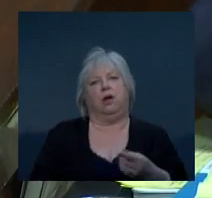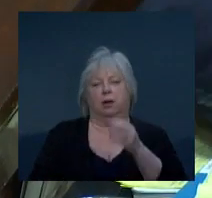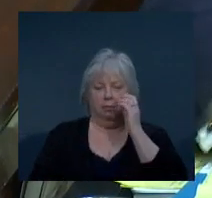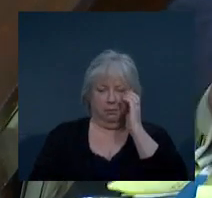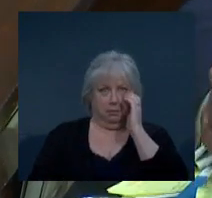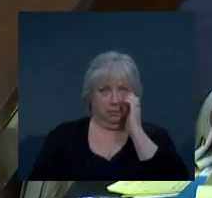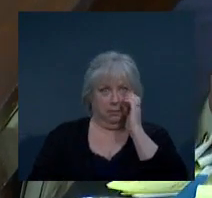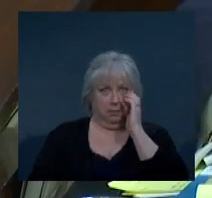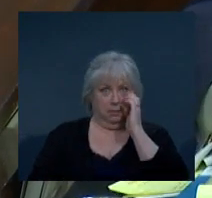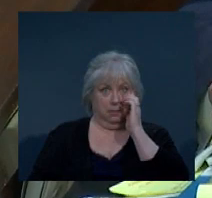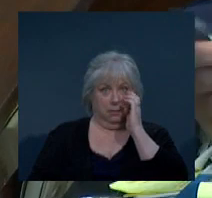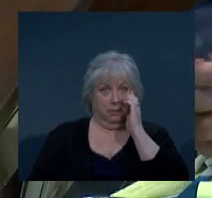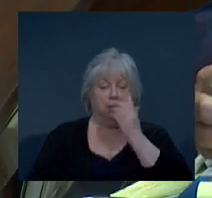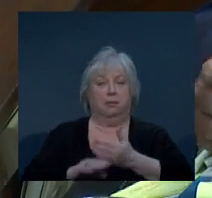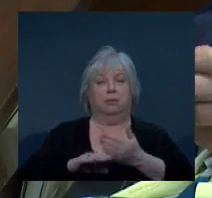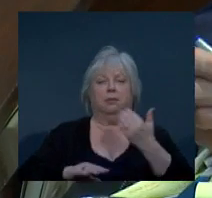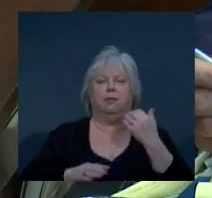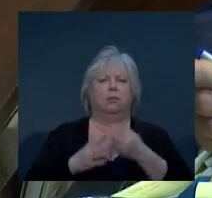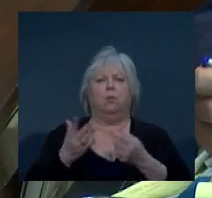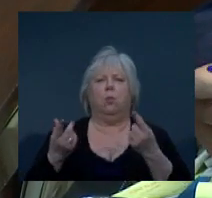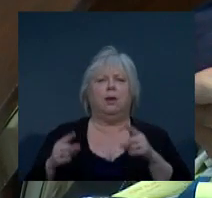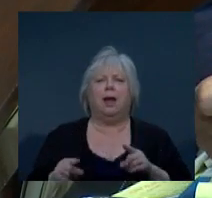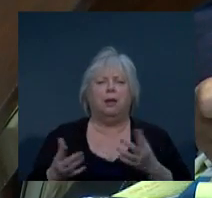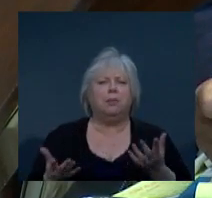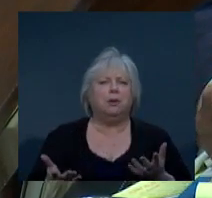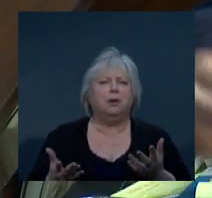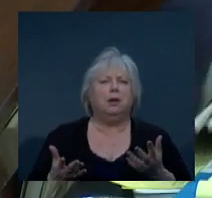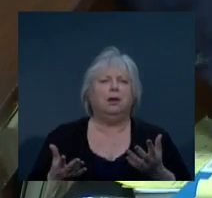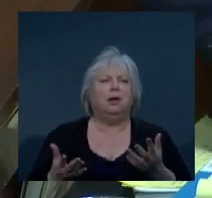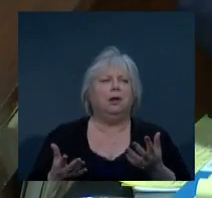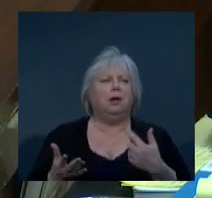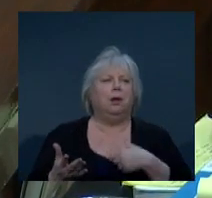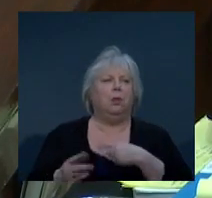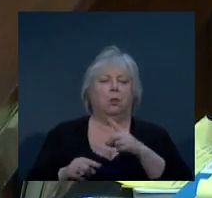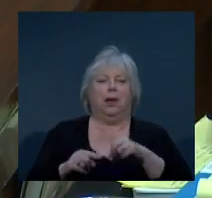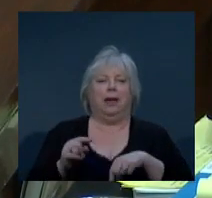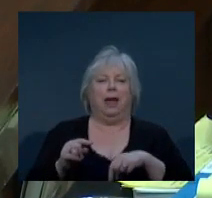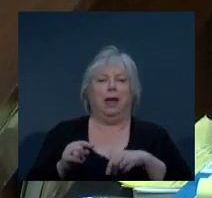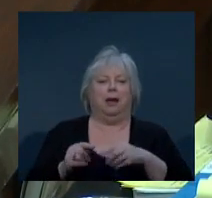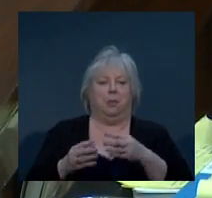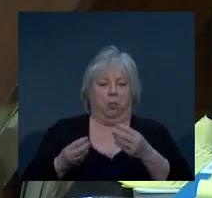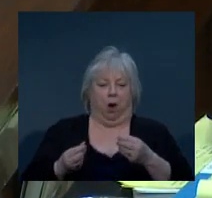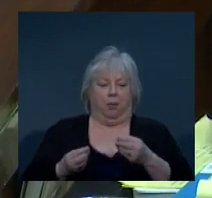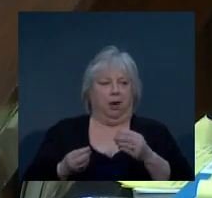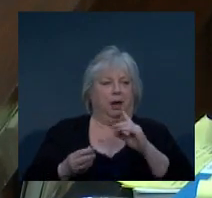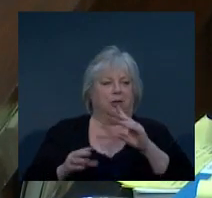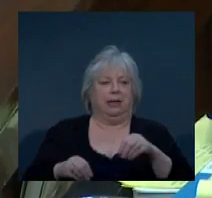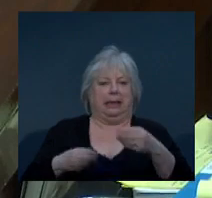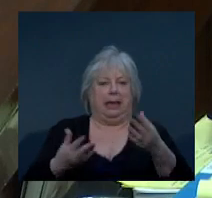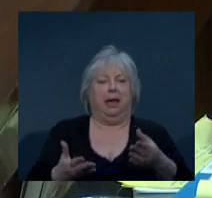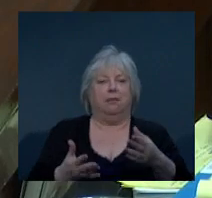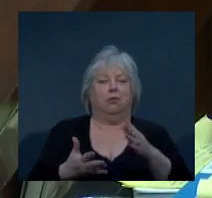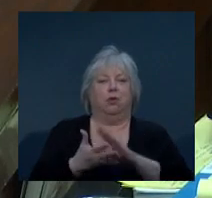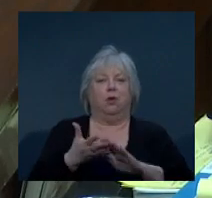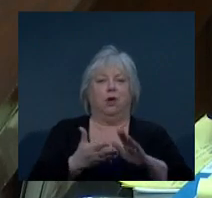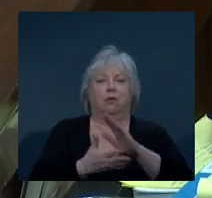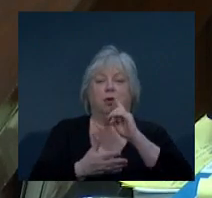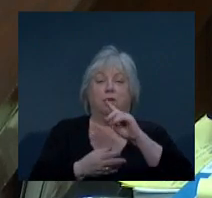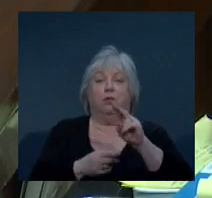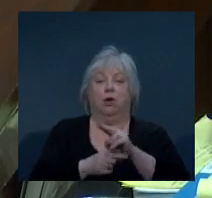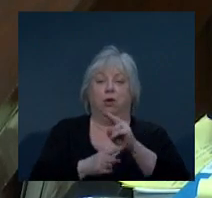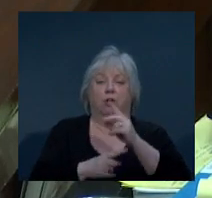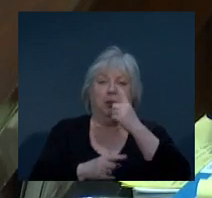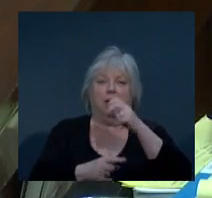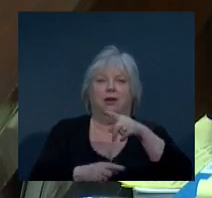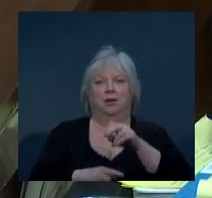Essentially, I think what has happened in the past is that we can't just give the property to the university for use because